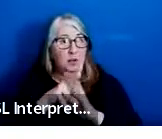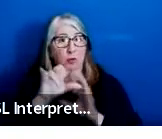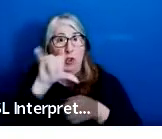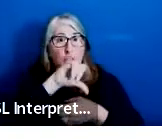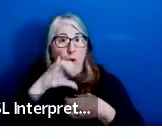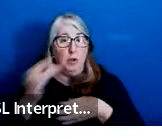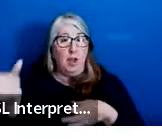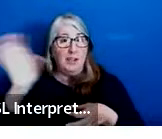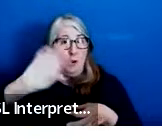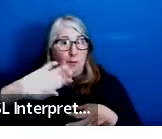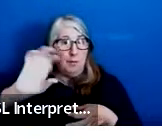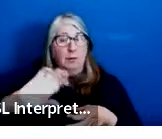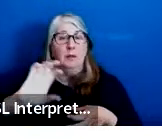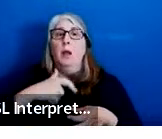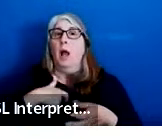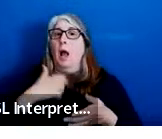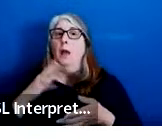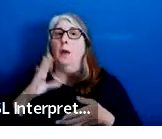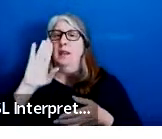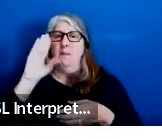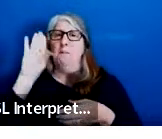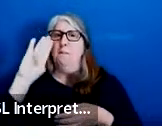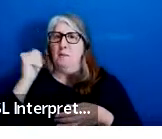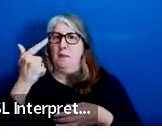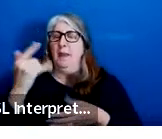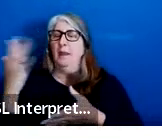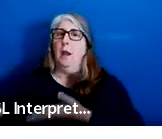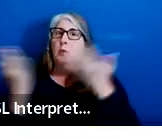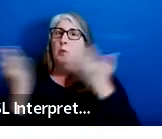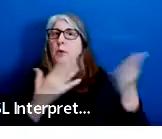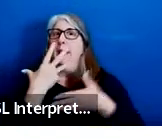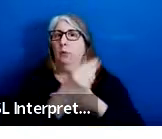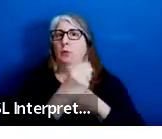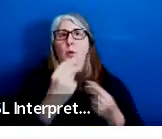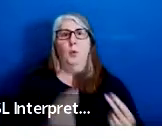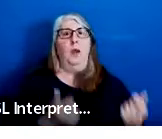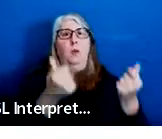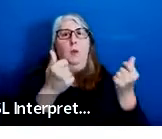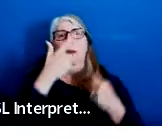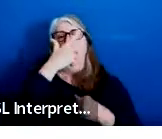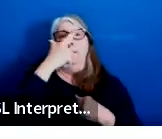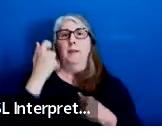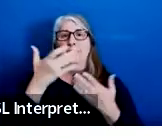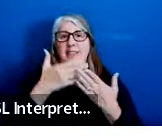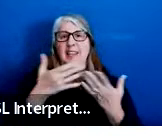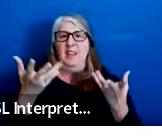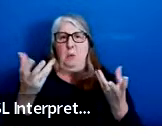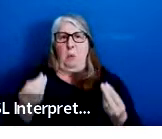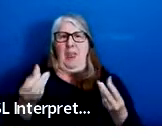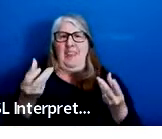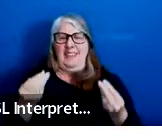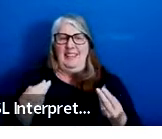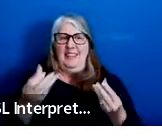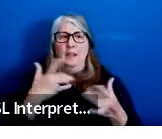I do that, I take the bag out to the outside bin right away, because things that are wet tends to get gross